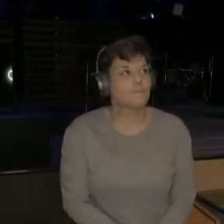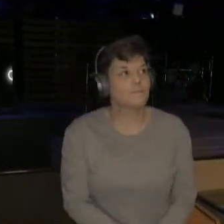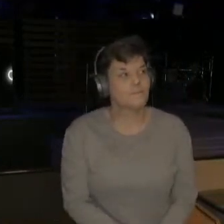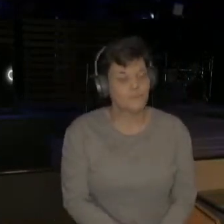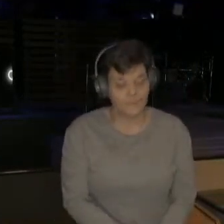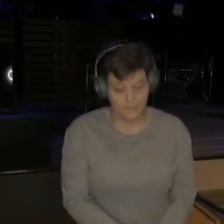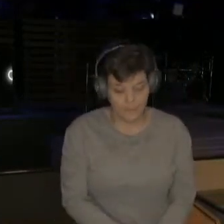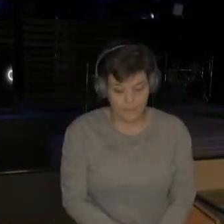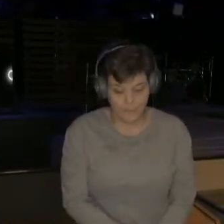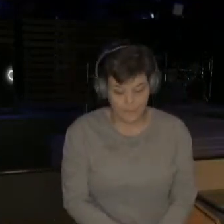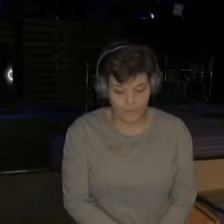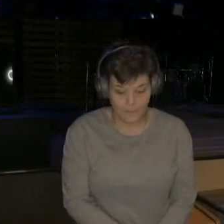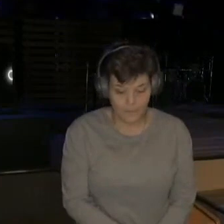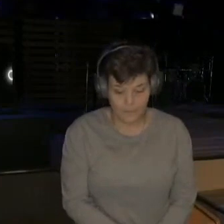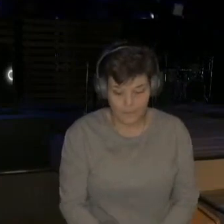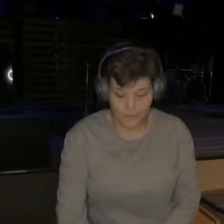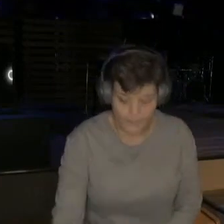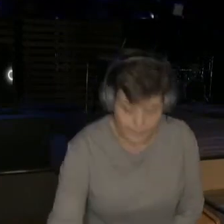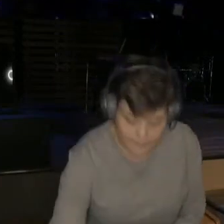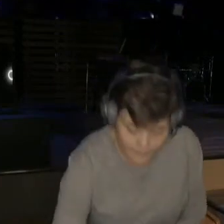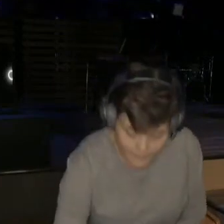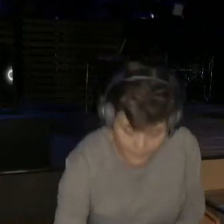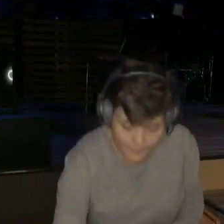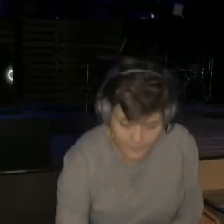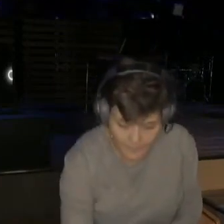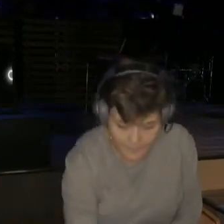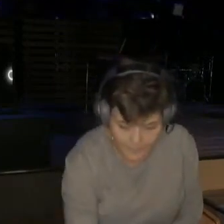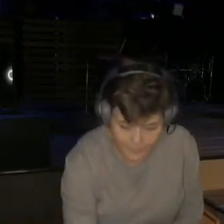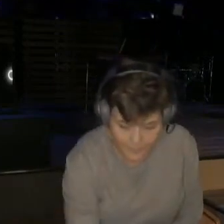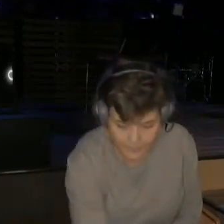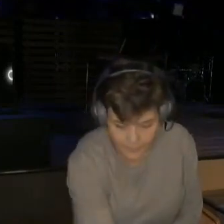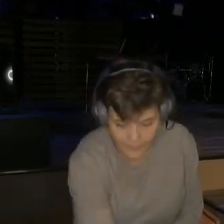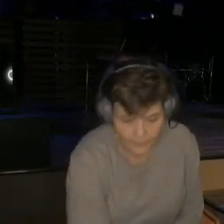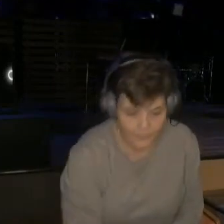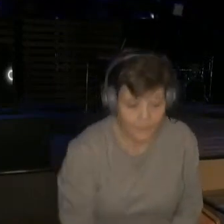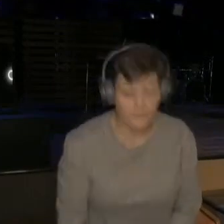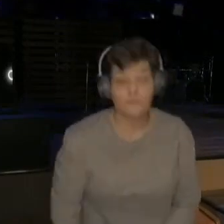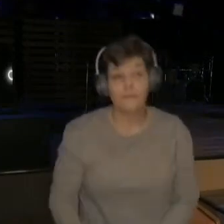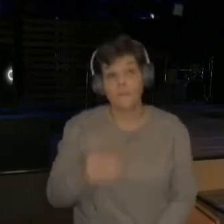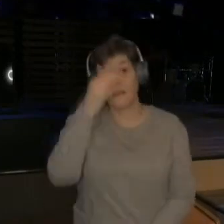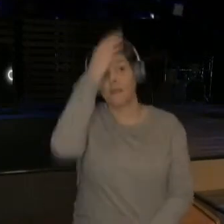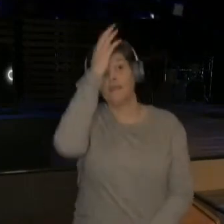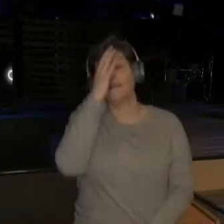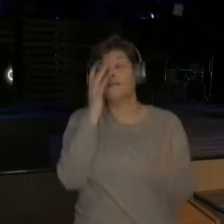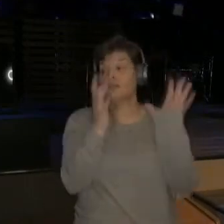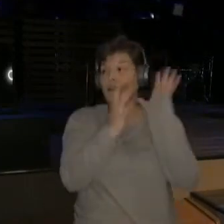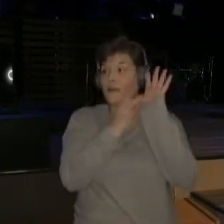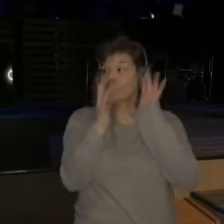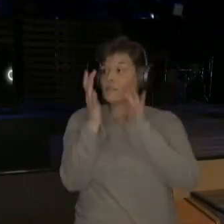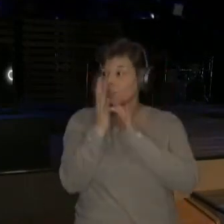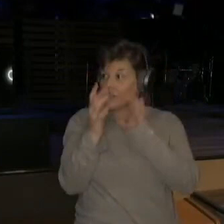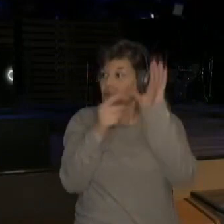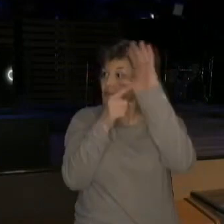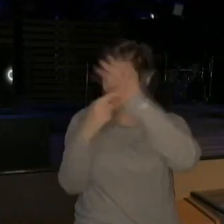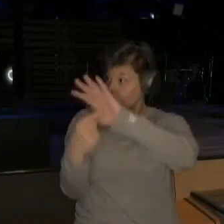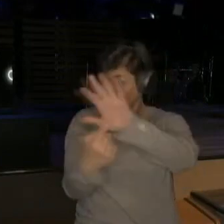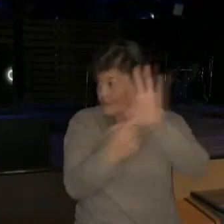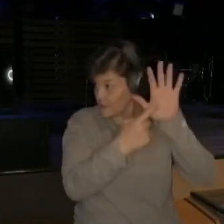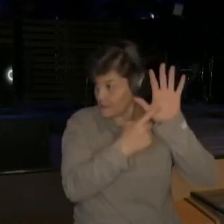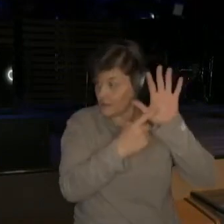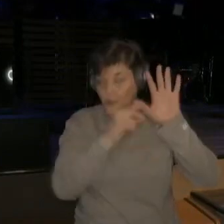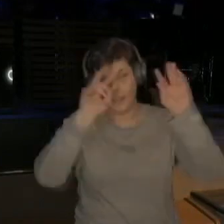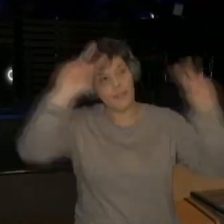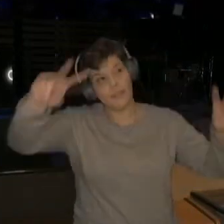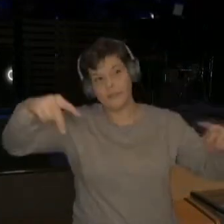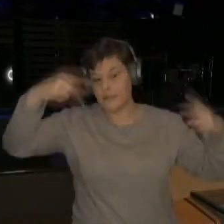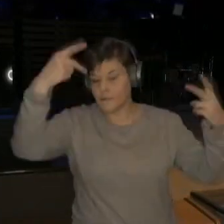The God that Jesus reveals to us runs counter to the way we are wired to think. Brennan Manning, a